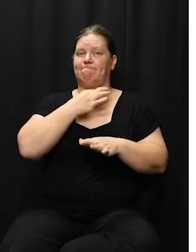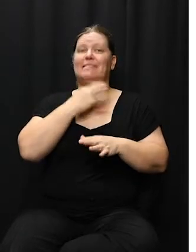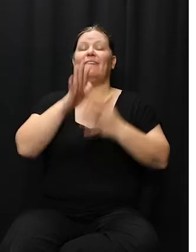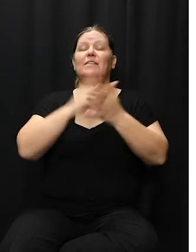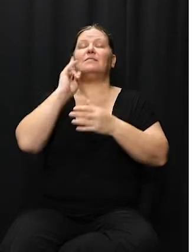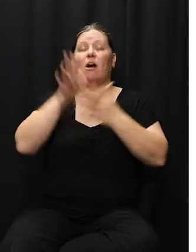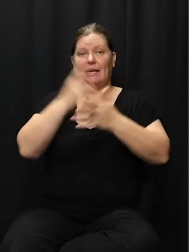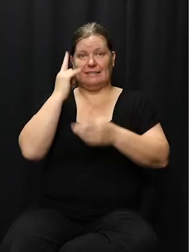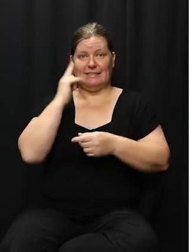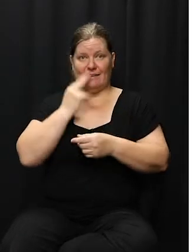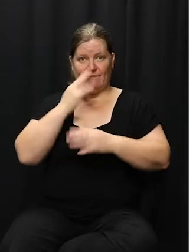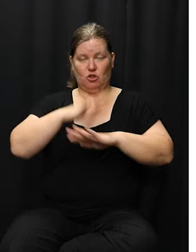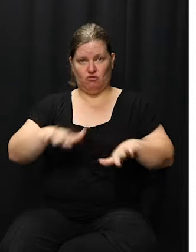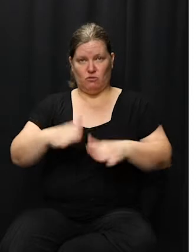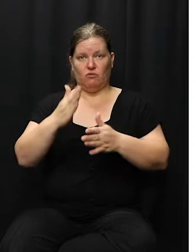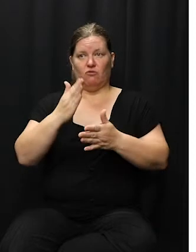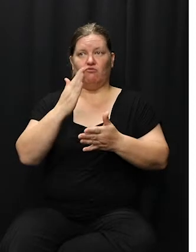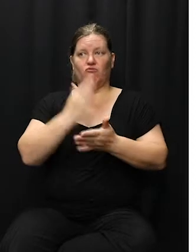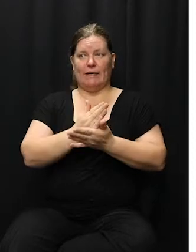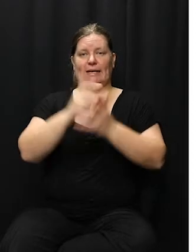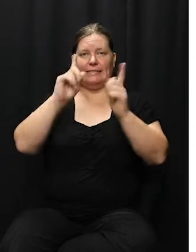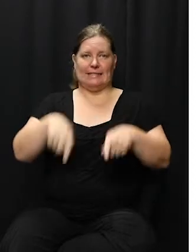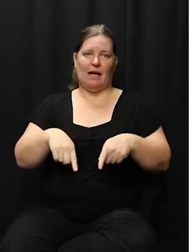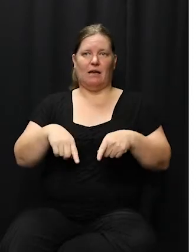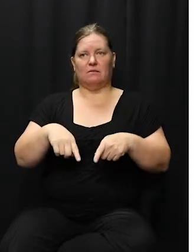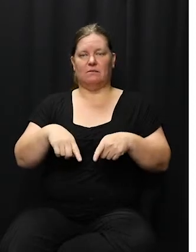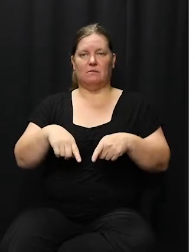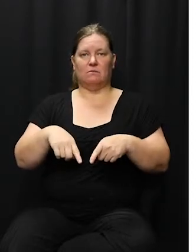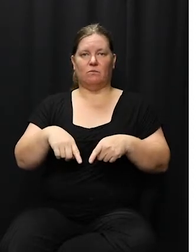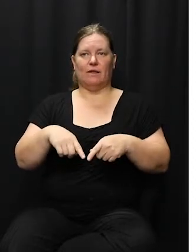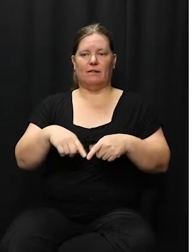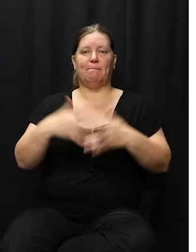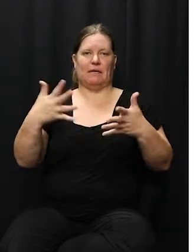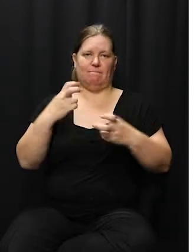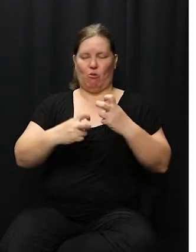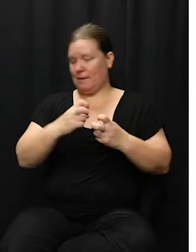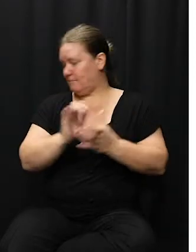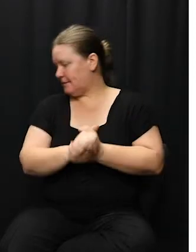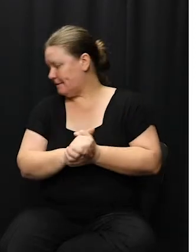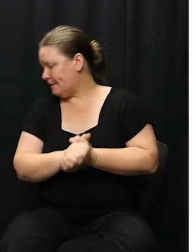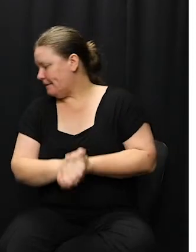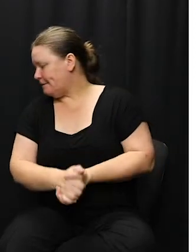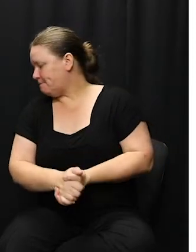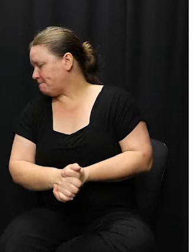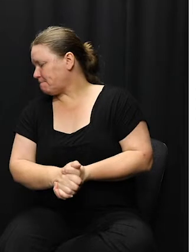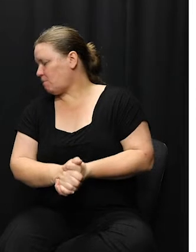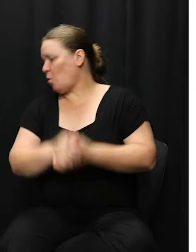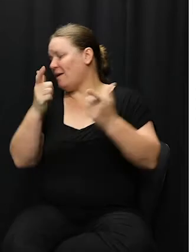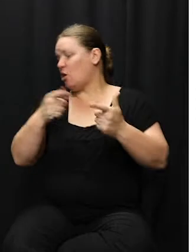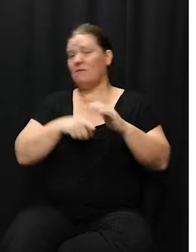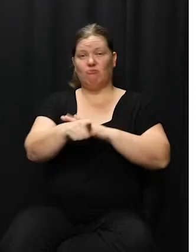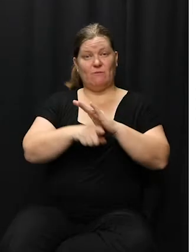our kids, for signing deaf kids, ours in our school, for signing deaf children, you're really starting already with a bigger